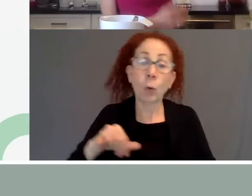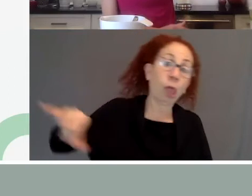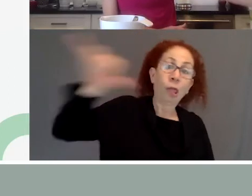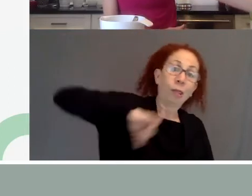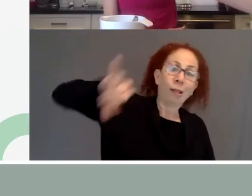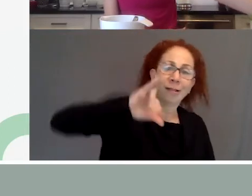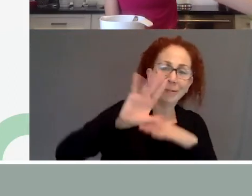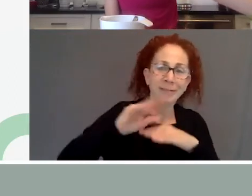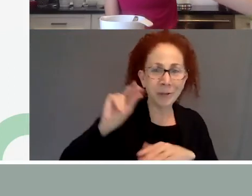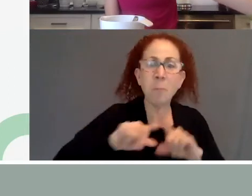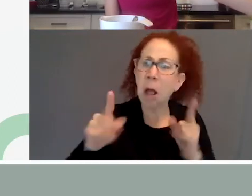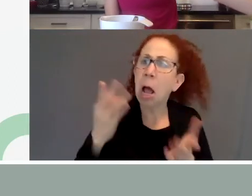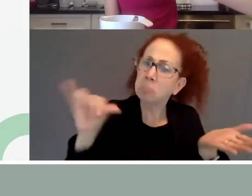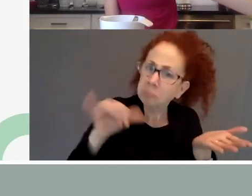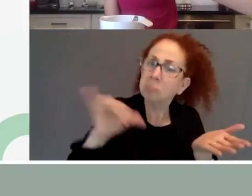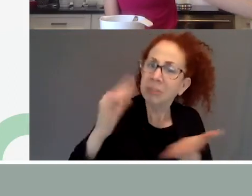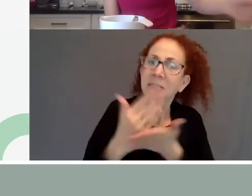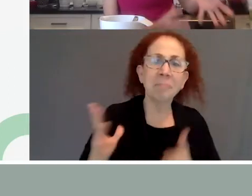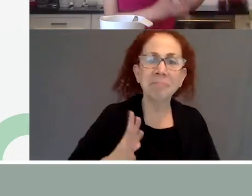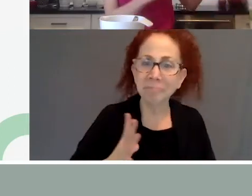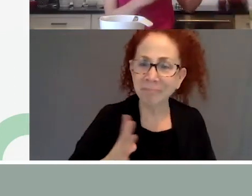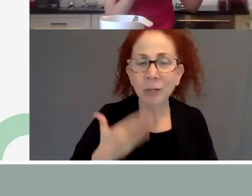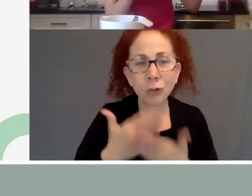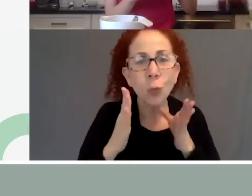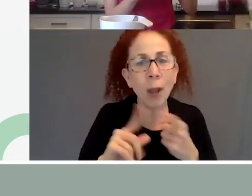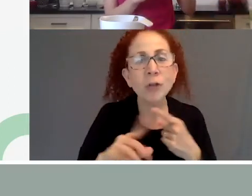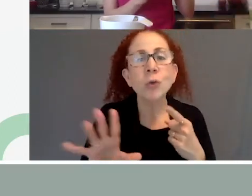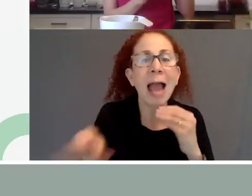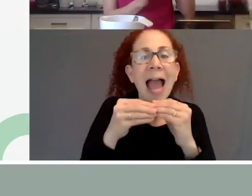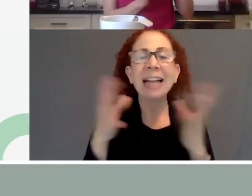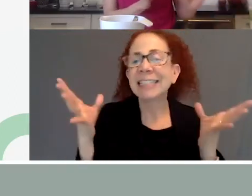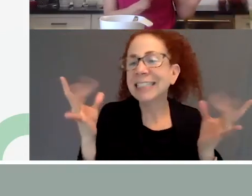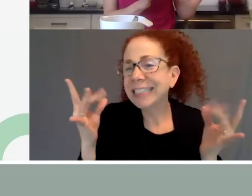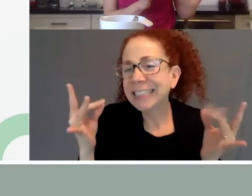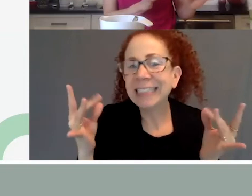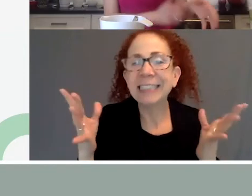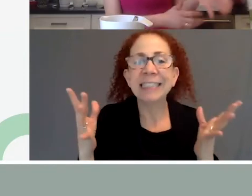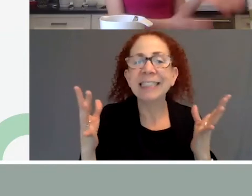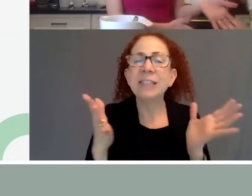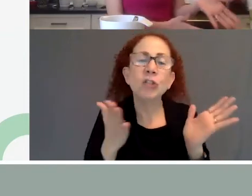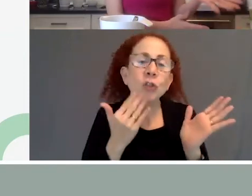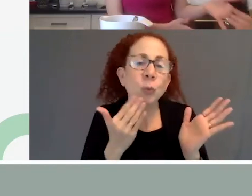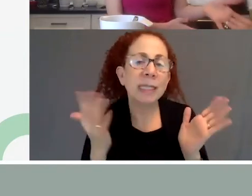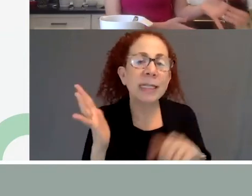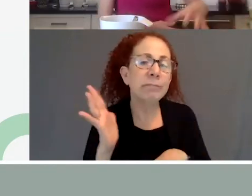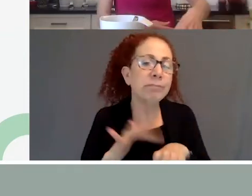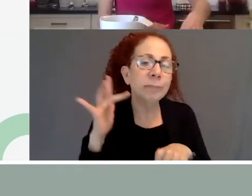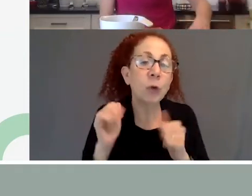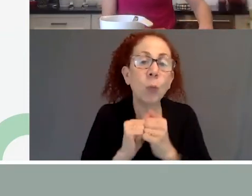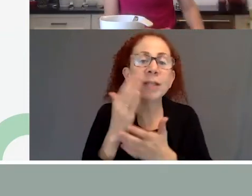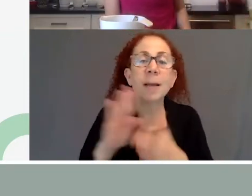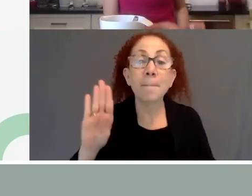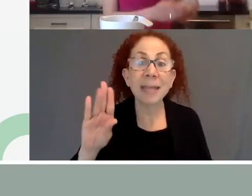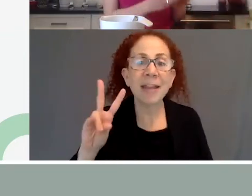jar, but using a little bit in a recipe is a great way to add stickiness and just a hint of sweetness along with some B